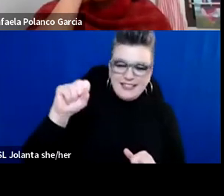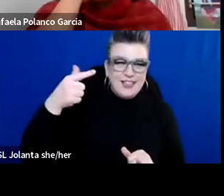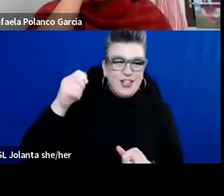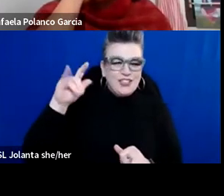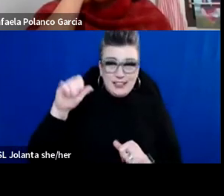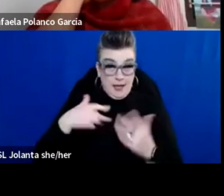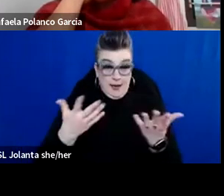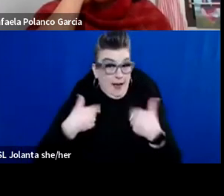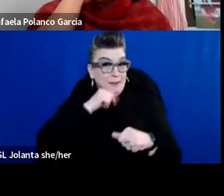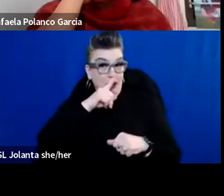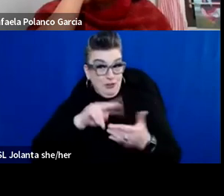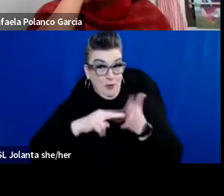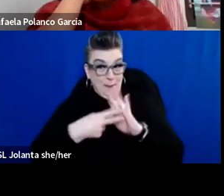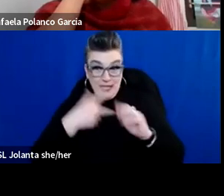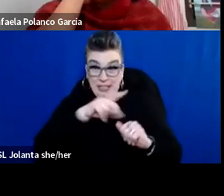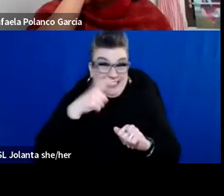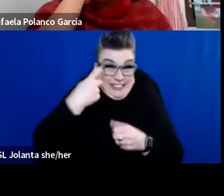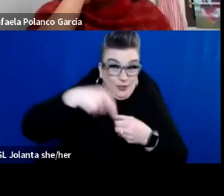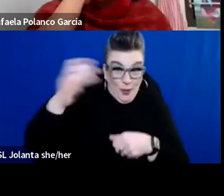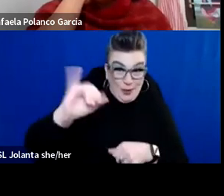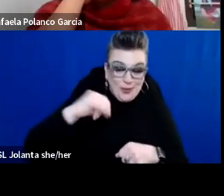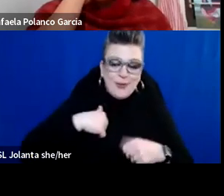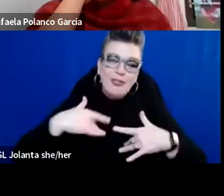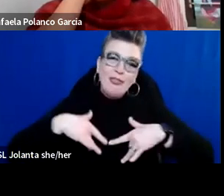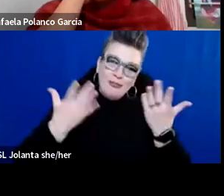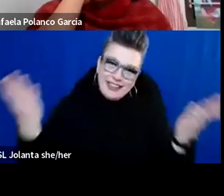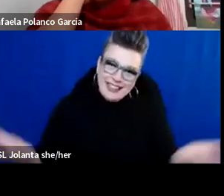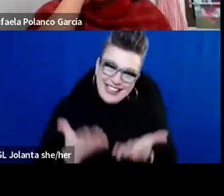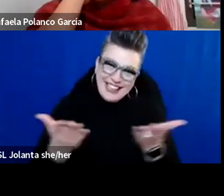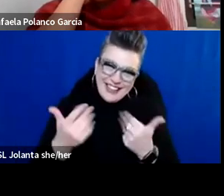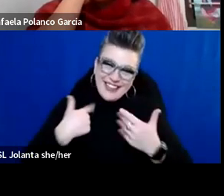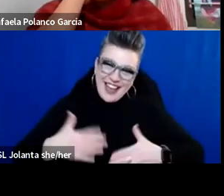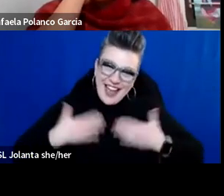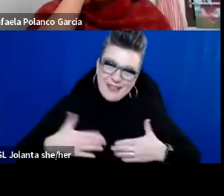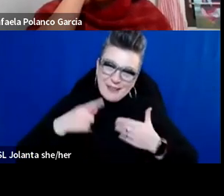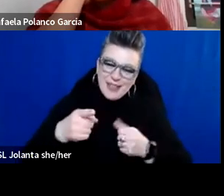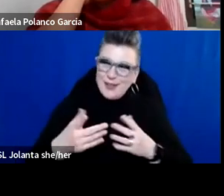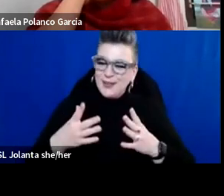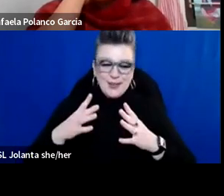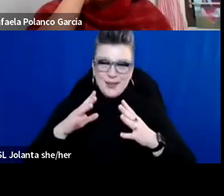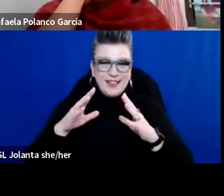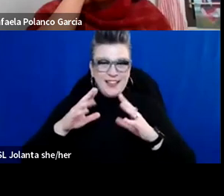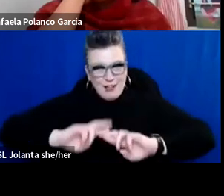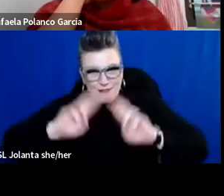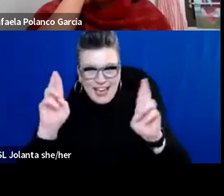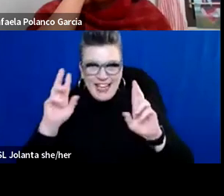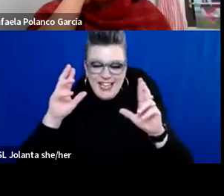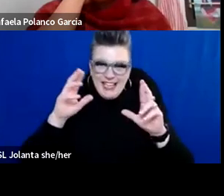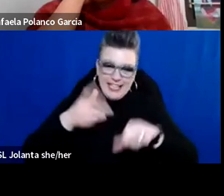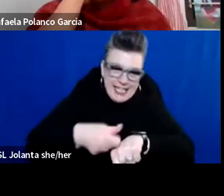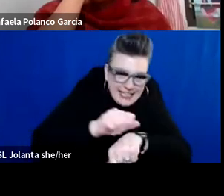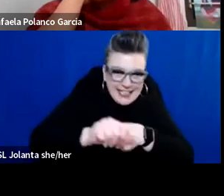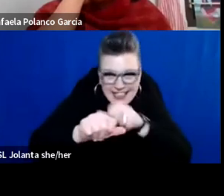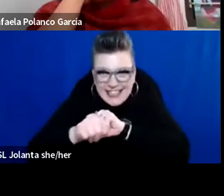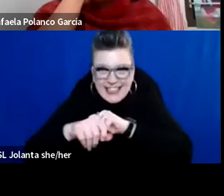appreciate your willingness to step up and serve and try to help us all together improve educational opportunities for all our